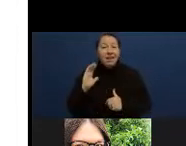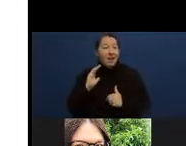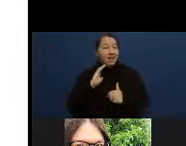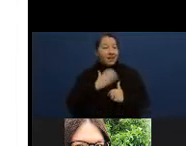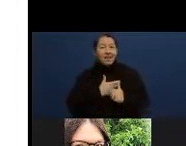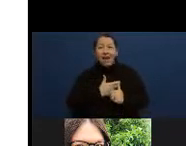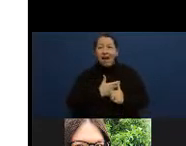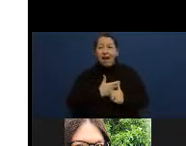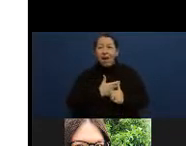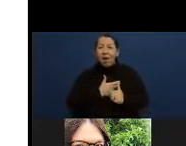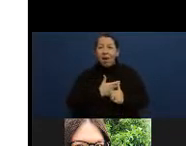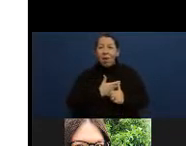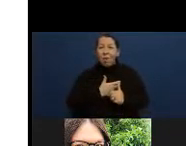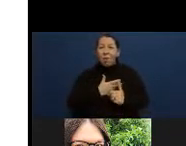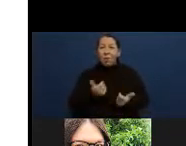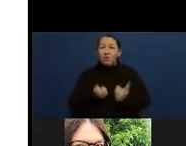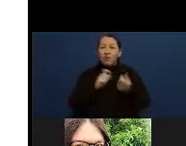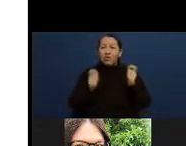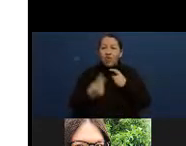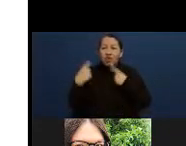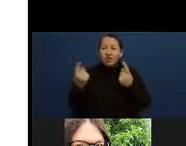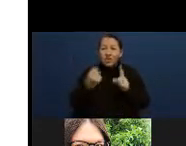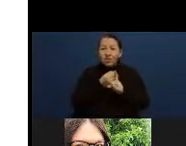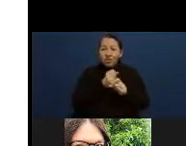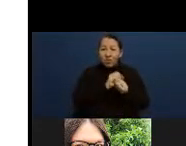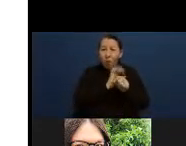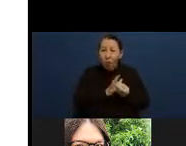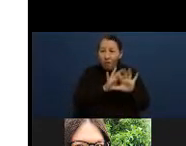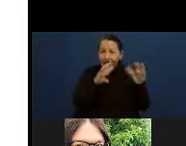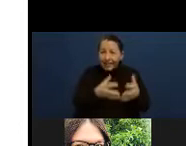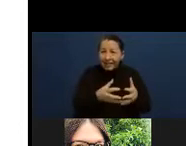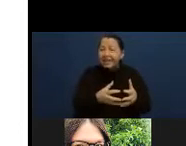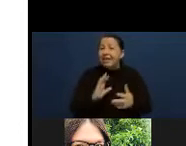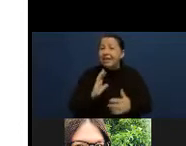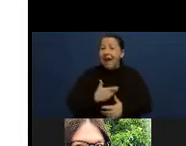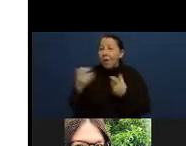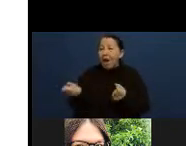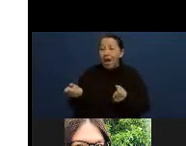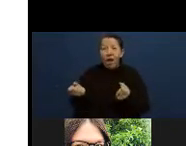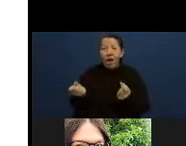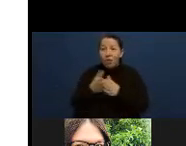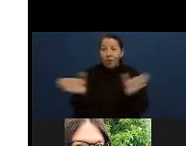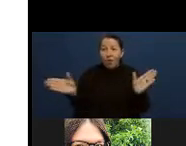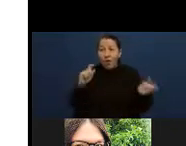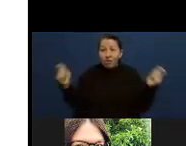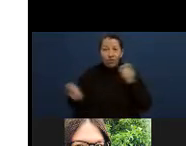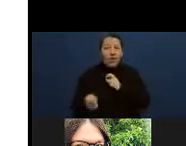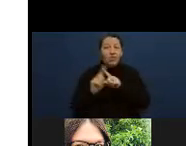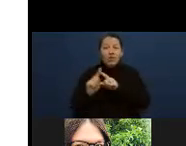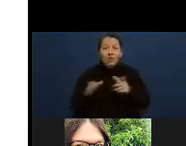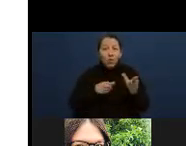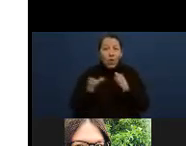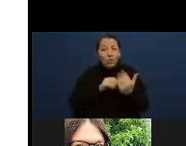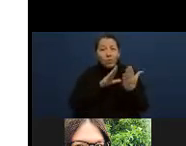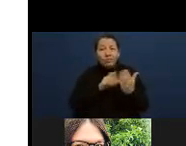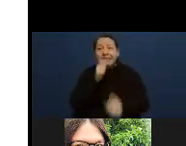us. Our well-being has changed. We know we're having to find different ways to cope, different ways to take care of